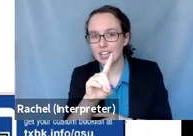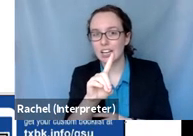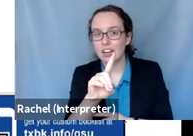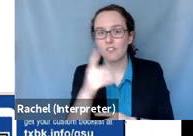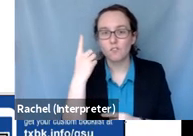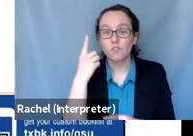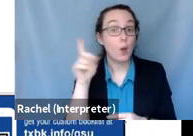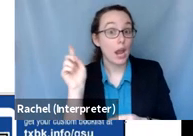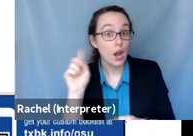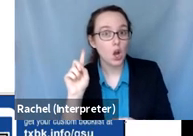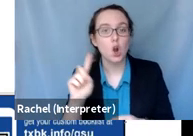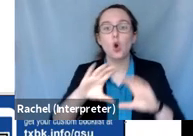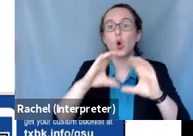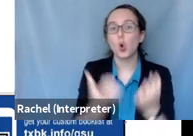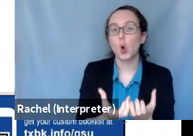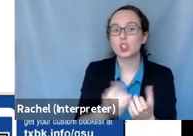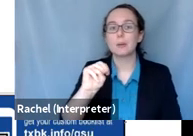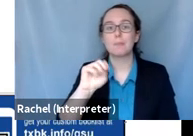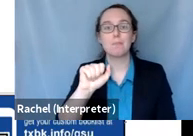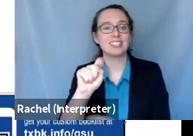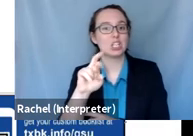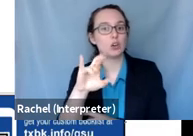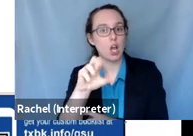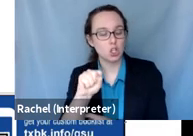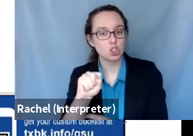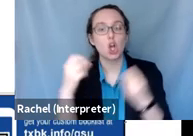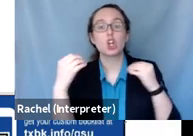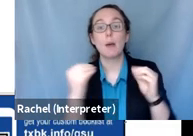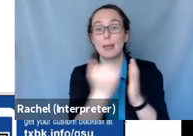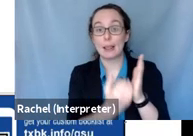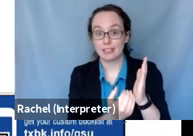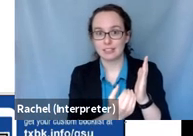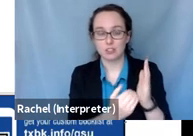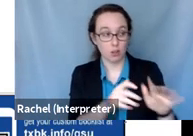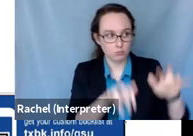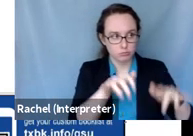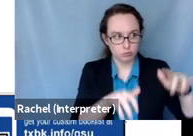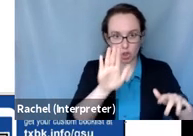it'll match up with your coursework, whatever you've registered for, and it'll pull up all your books that